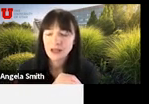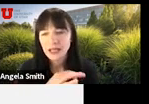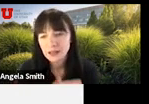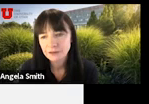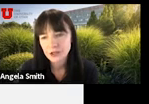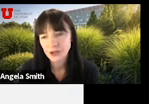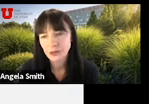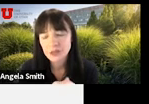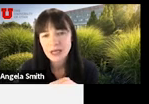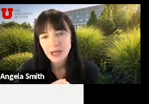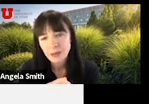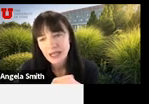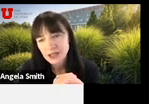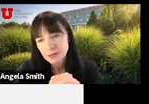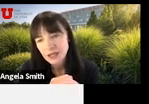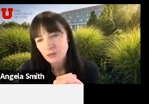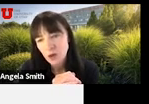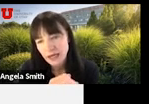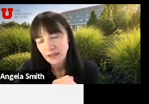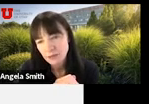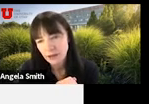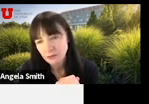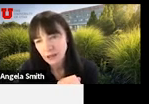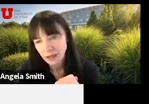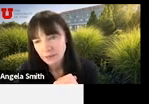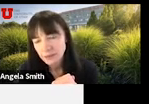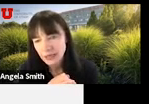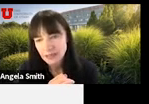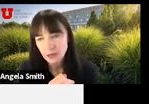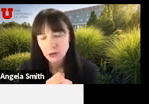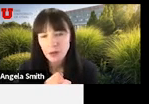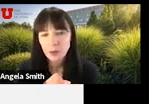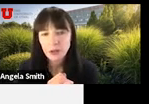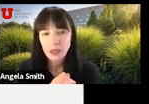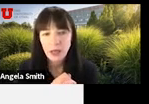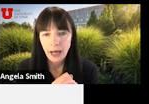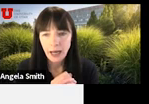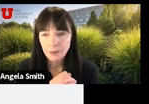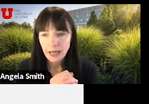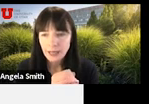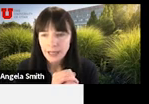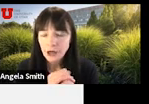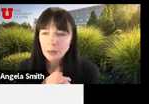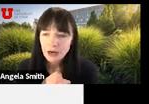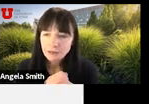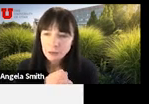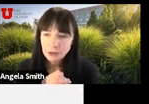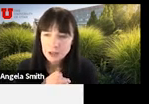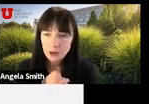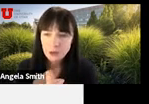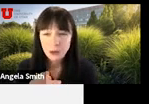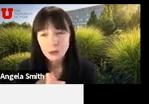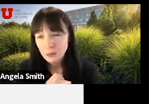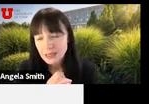that they are negative terms, but they are terms that have widely been reclaimed by disabled people, and they are